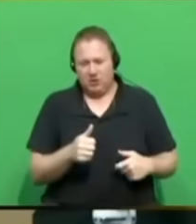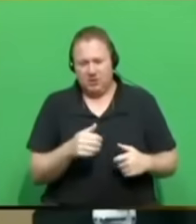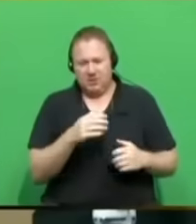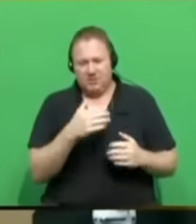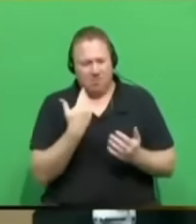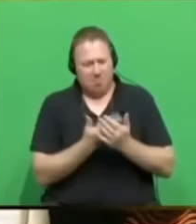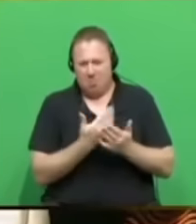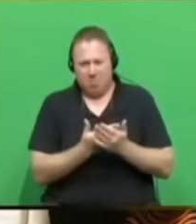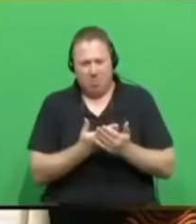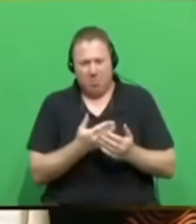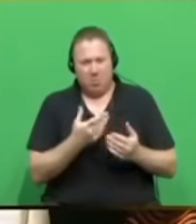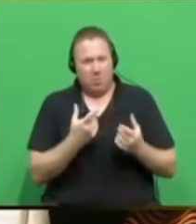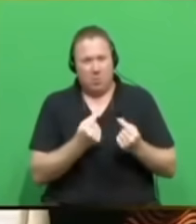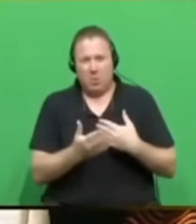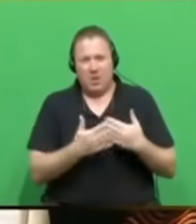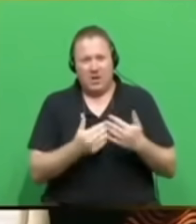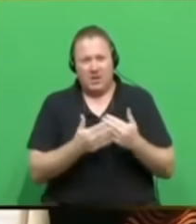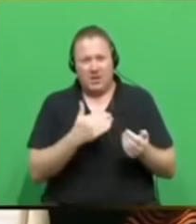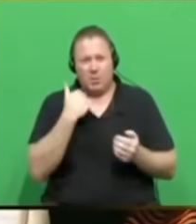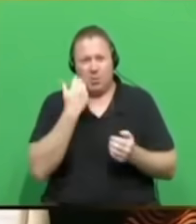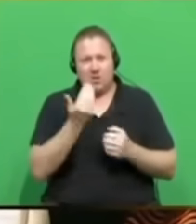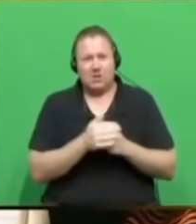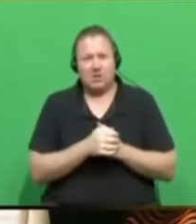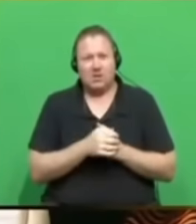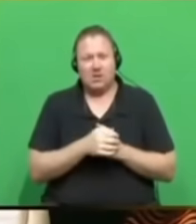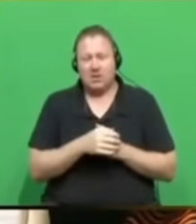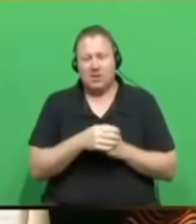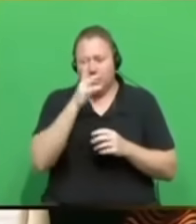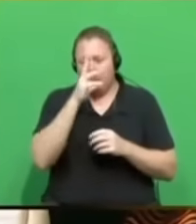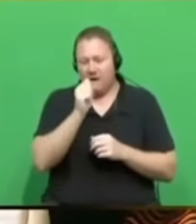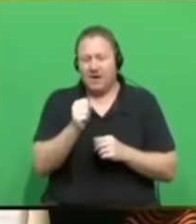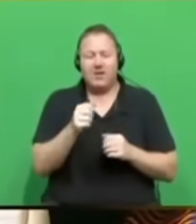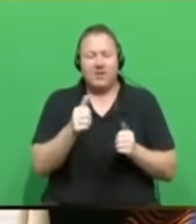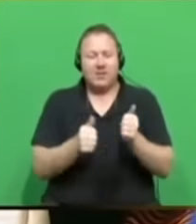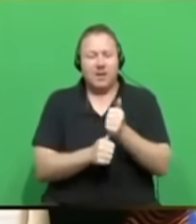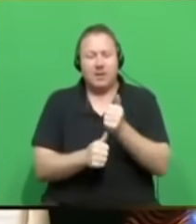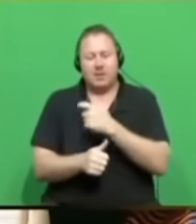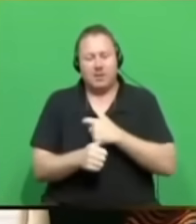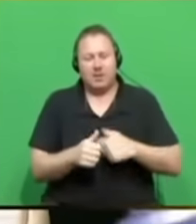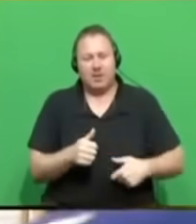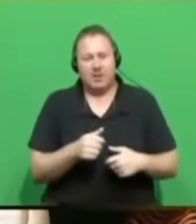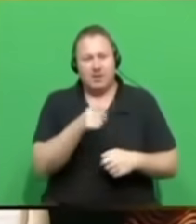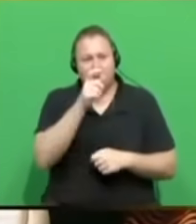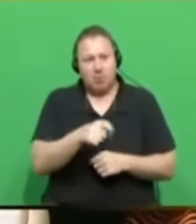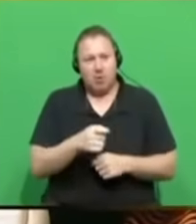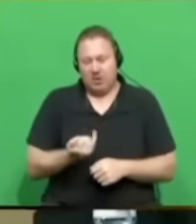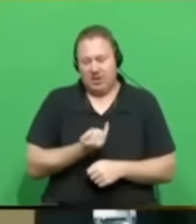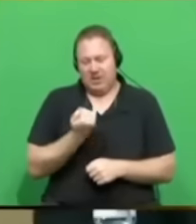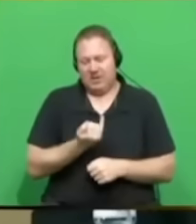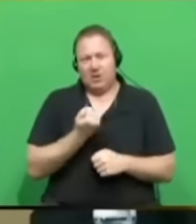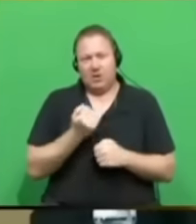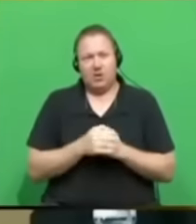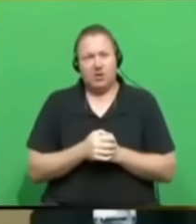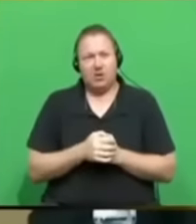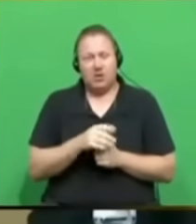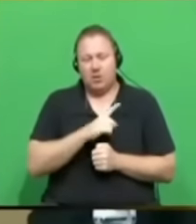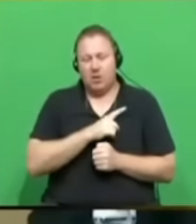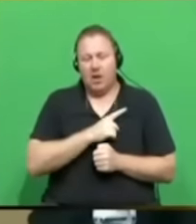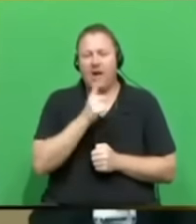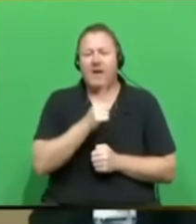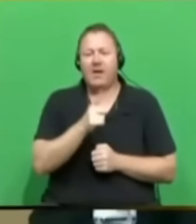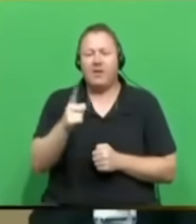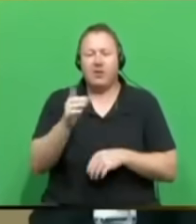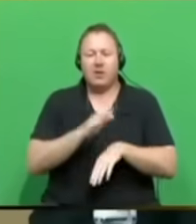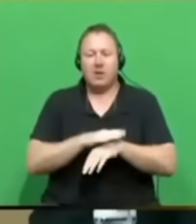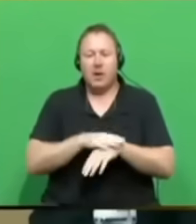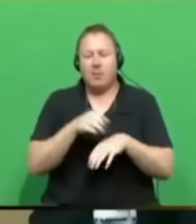reproach? Do you absolutely believe that the Deputy President is a man of integrity? Because every time you have